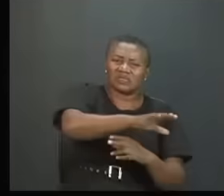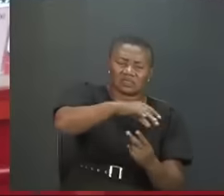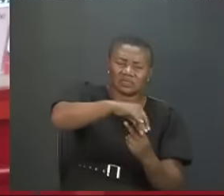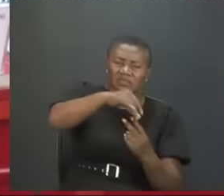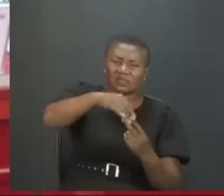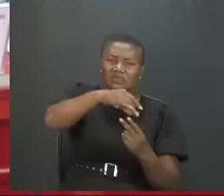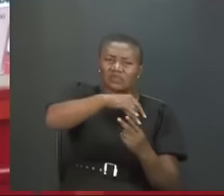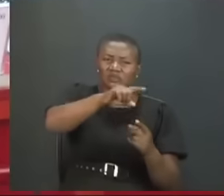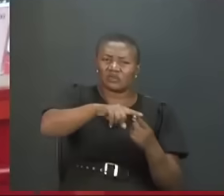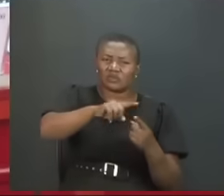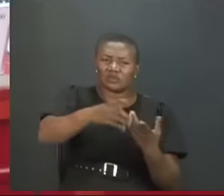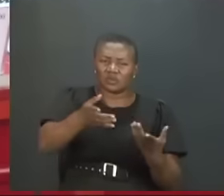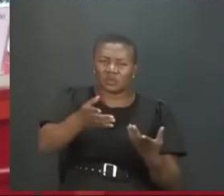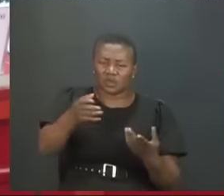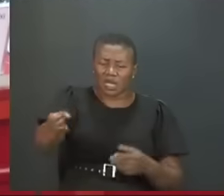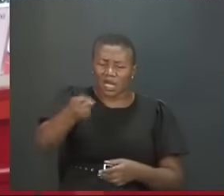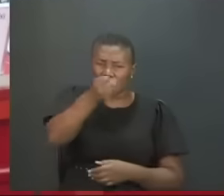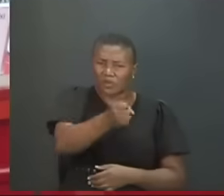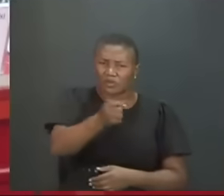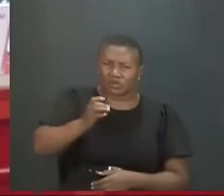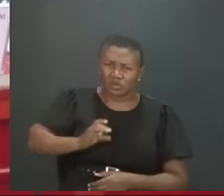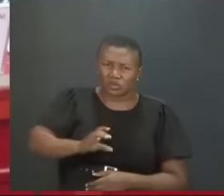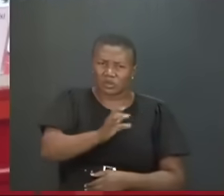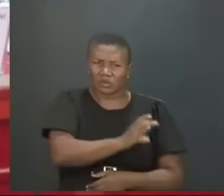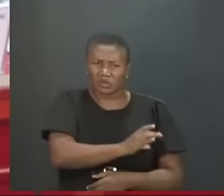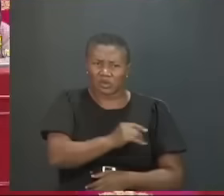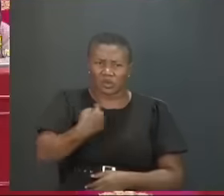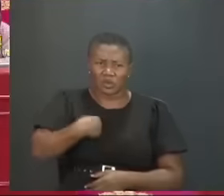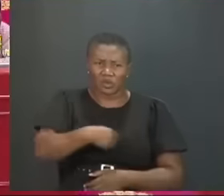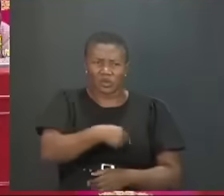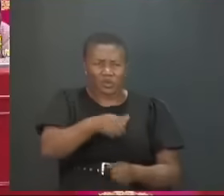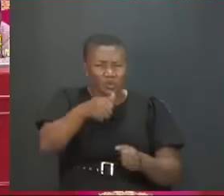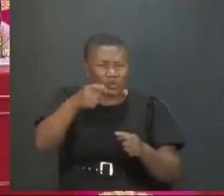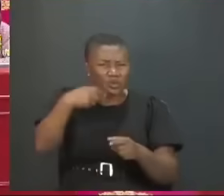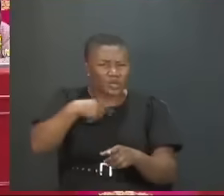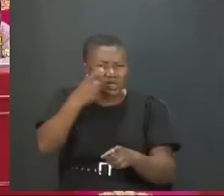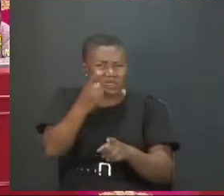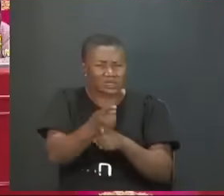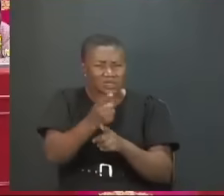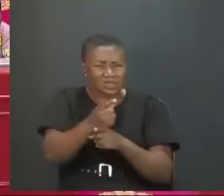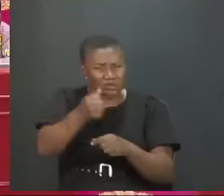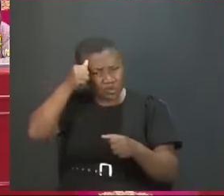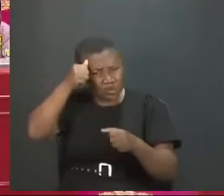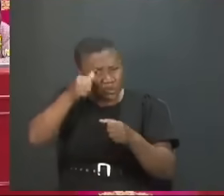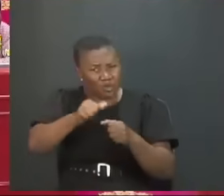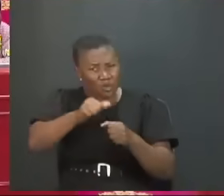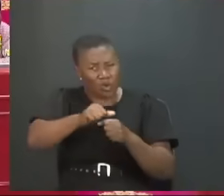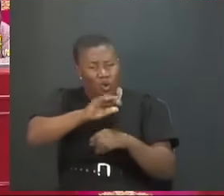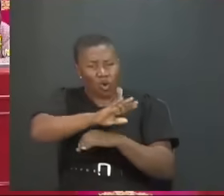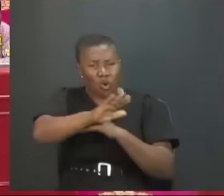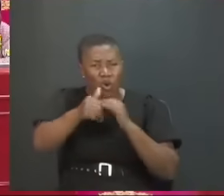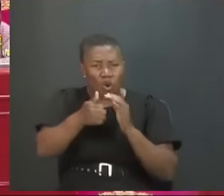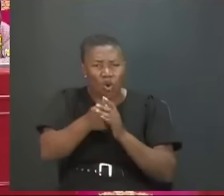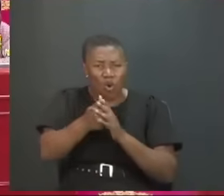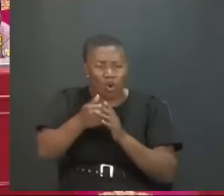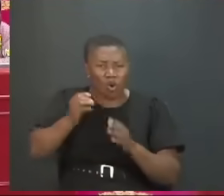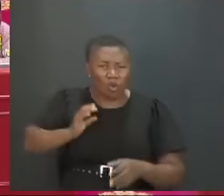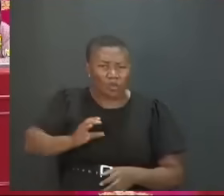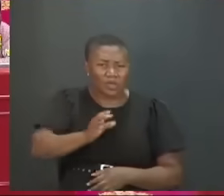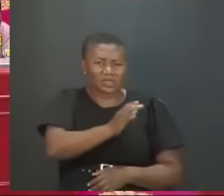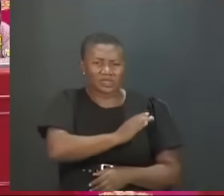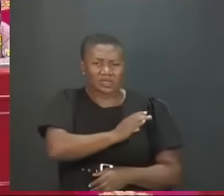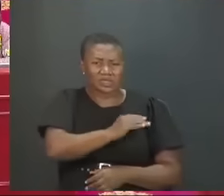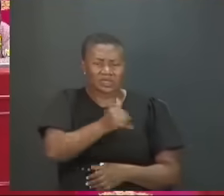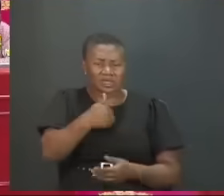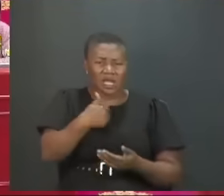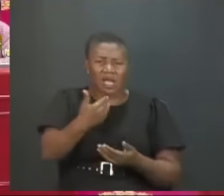Appointments Committee. All we are doing is to remind all committees that businesses are pending before them, that they